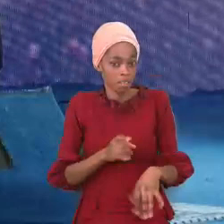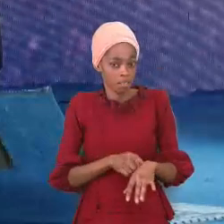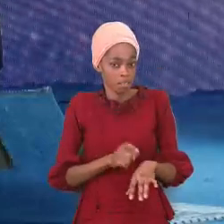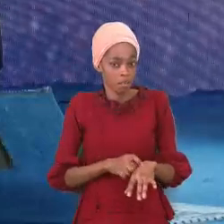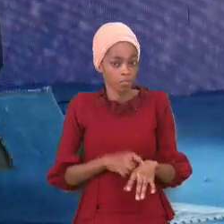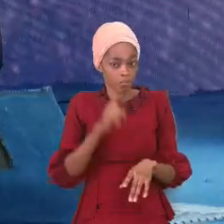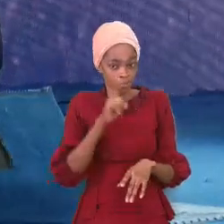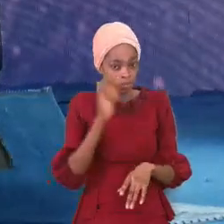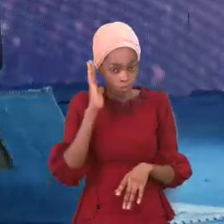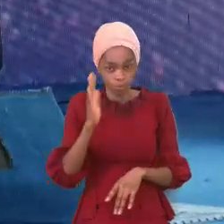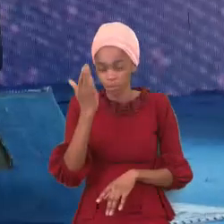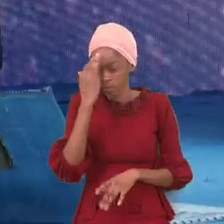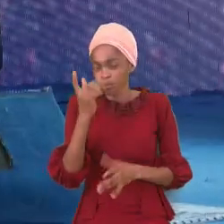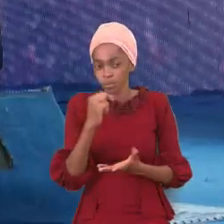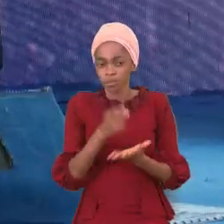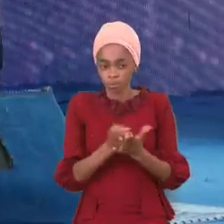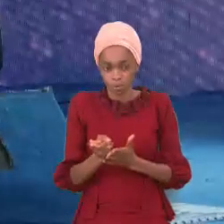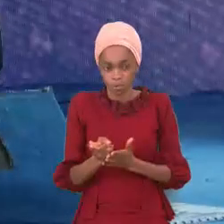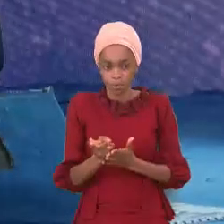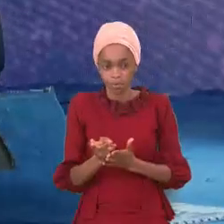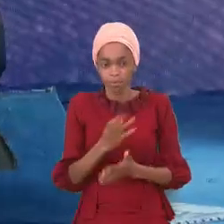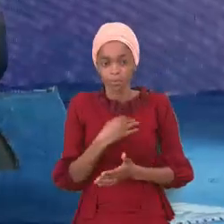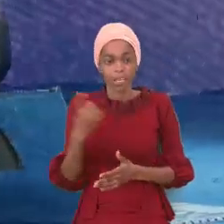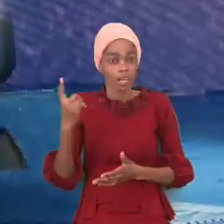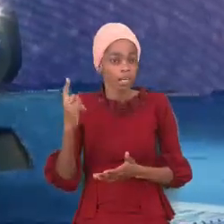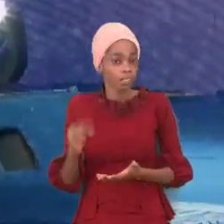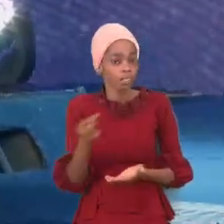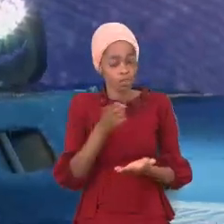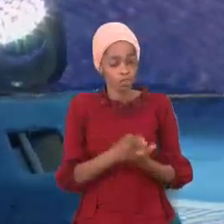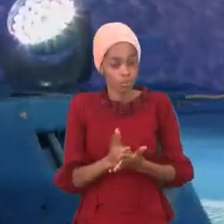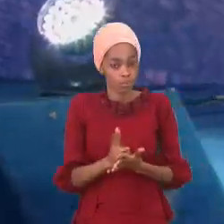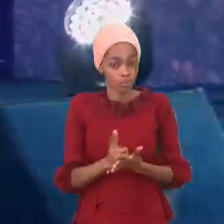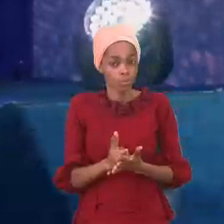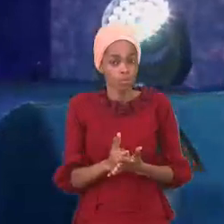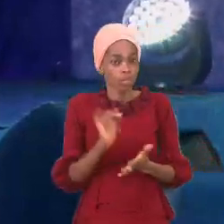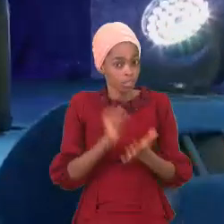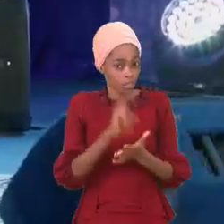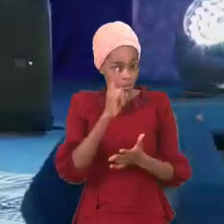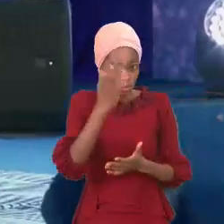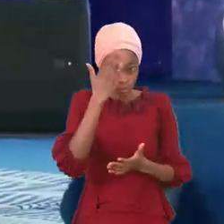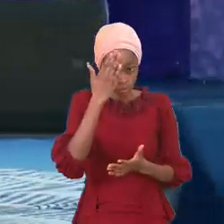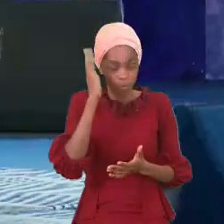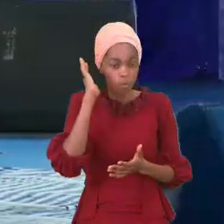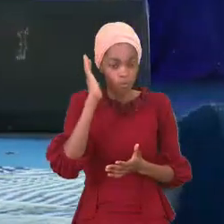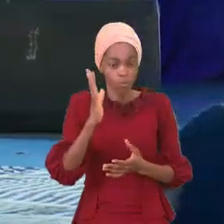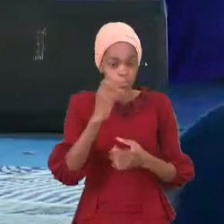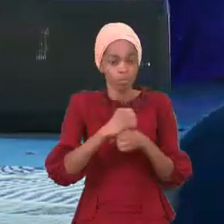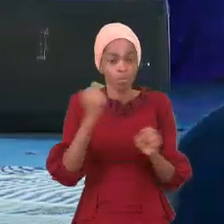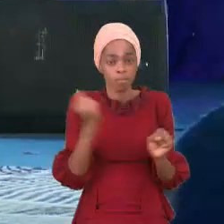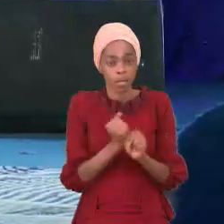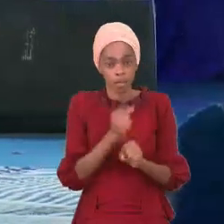shall know the truth. And the truth that you know will set